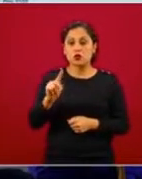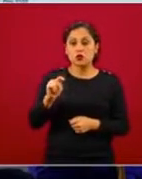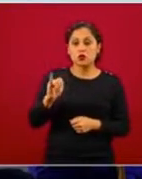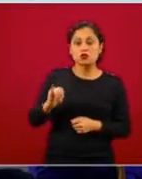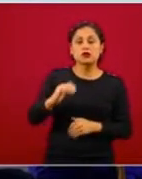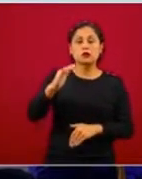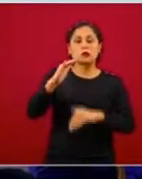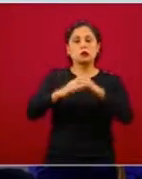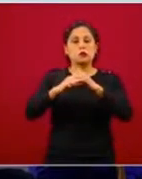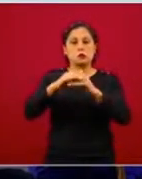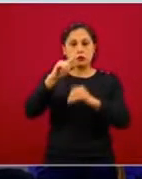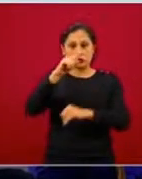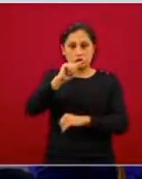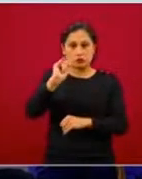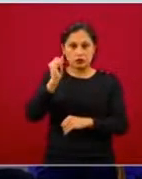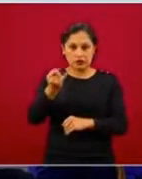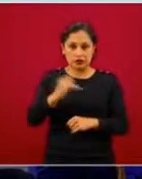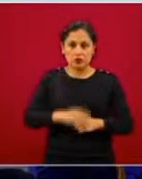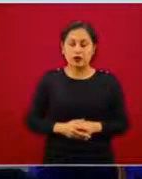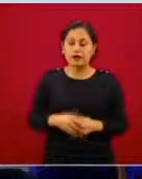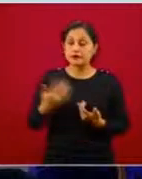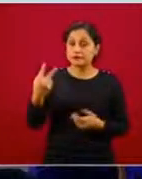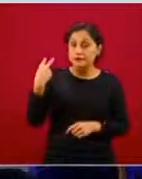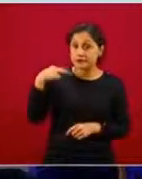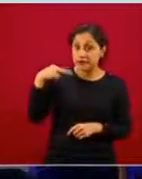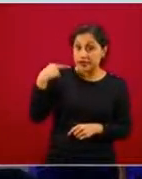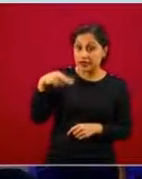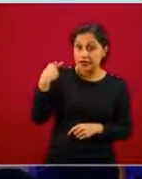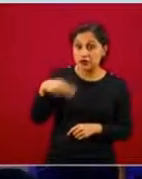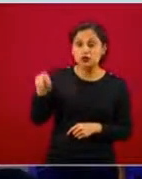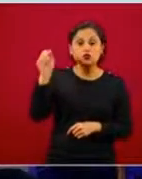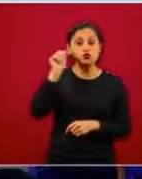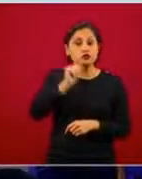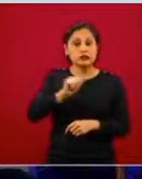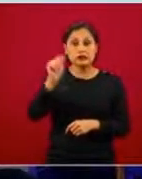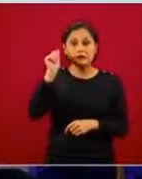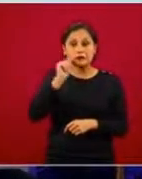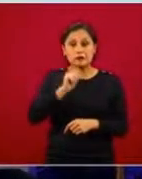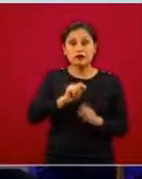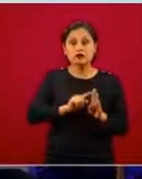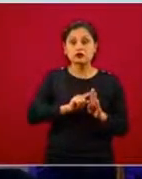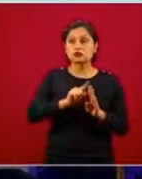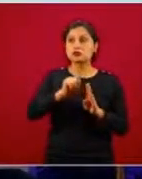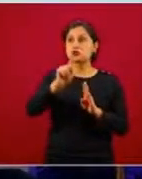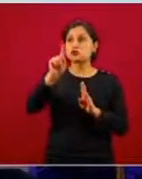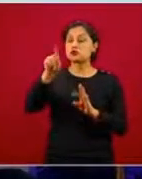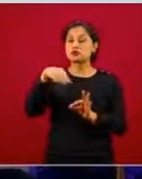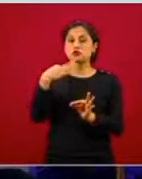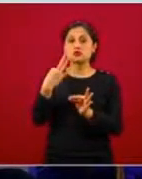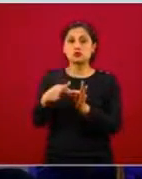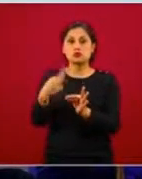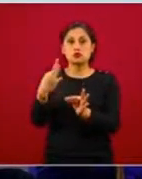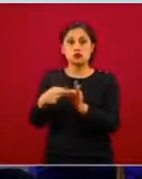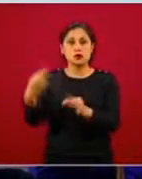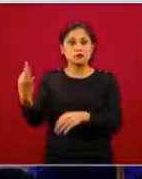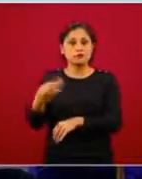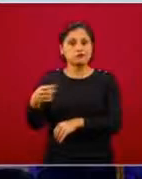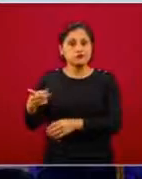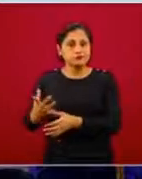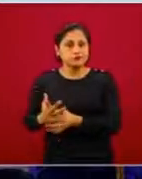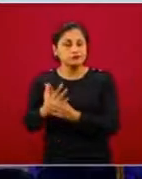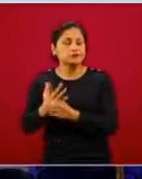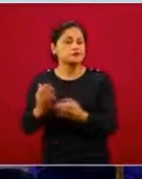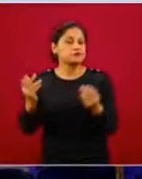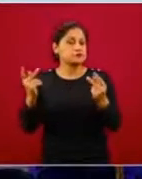ICU, which also went over projections. Veracruz, they've always had a very well organized